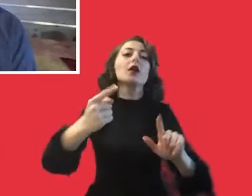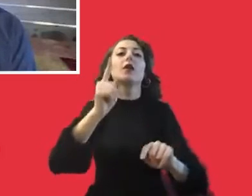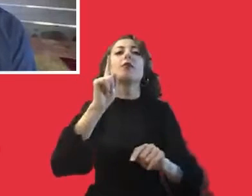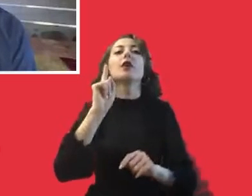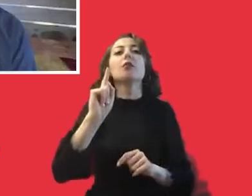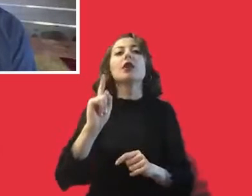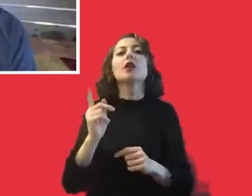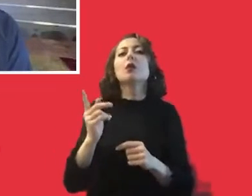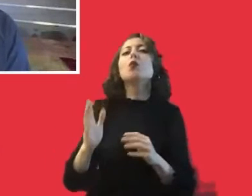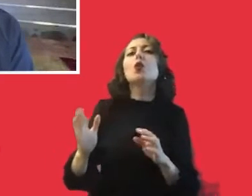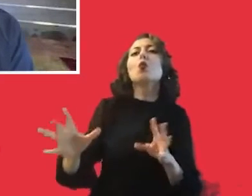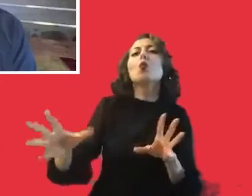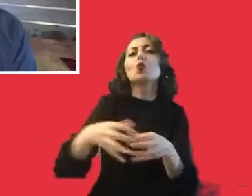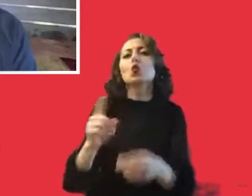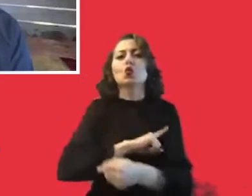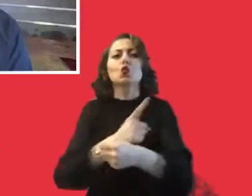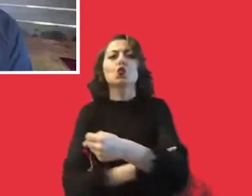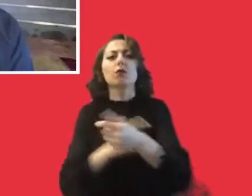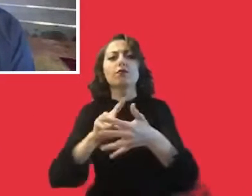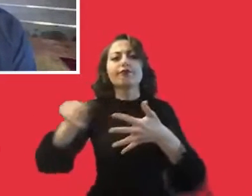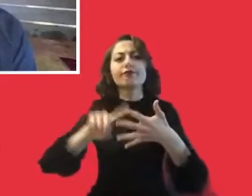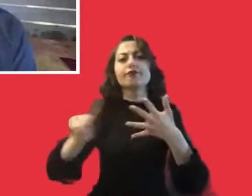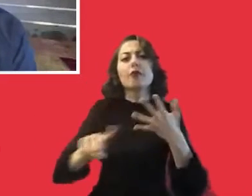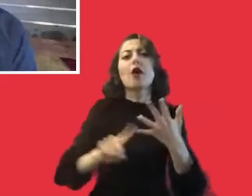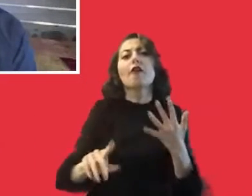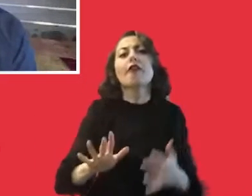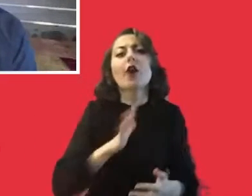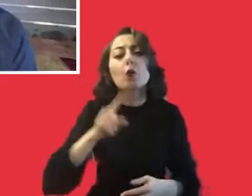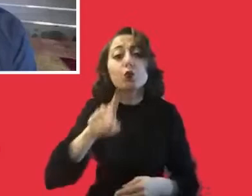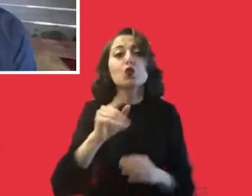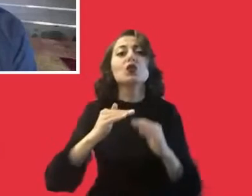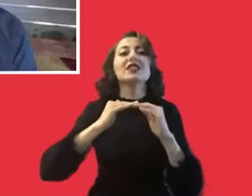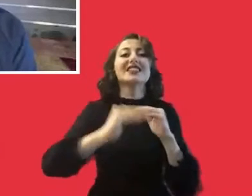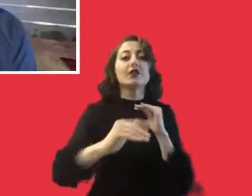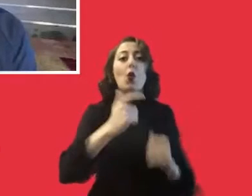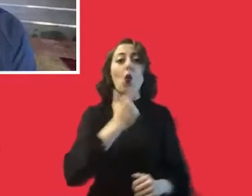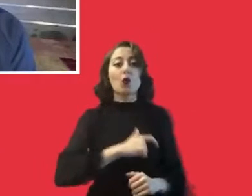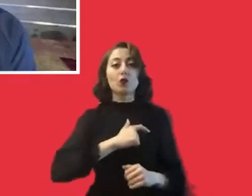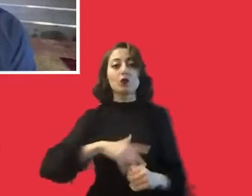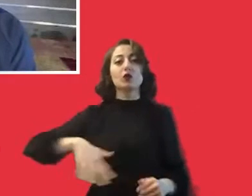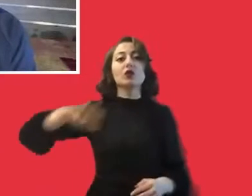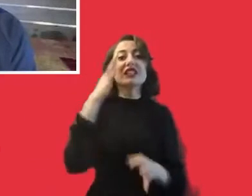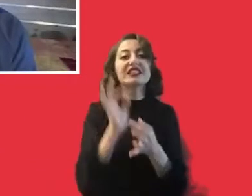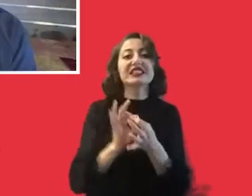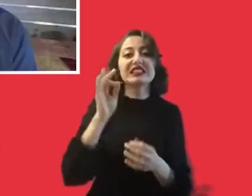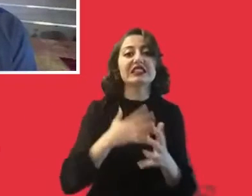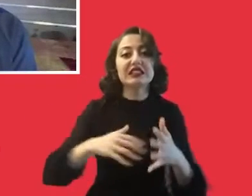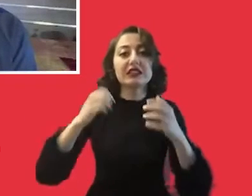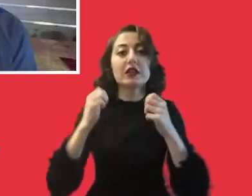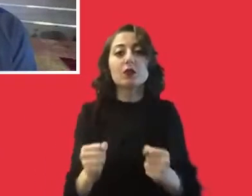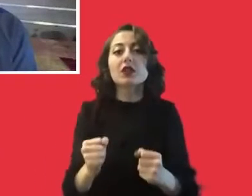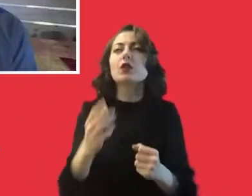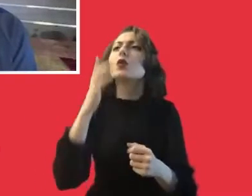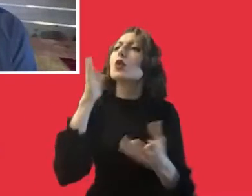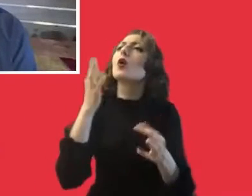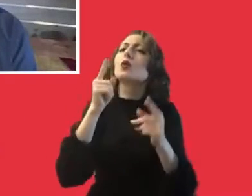sports, and so it is a powerful tool. And most of the NGOs, and I'm thinking that most of the participants